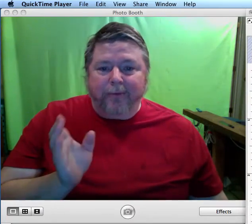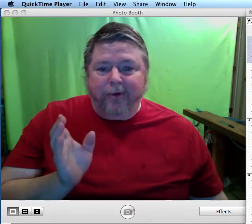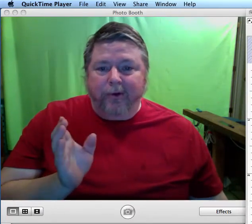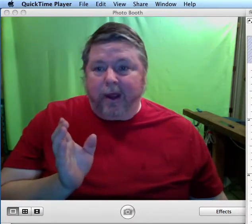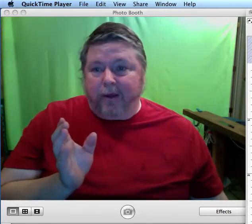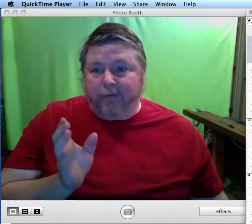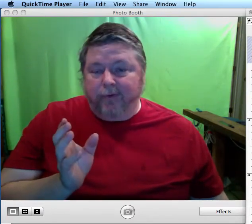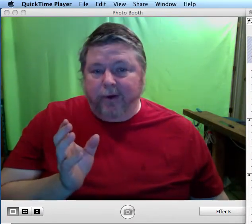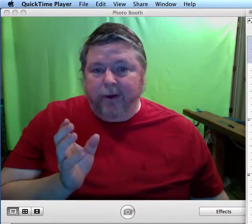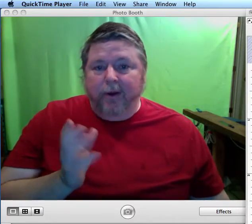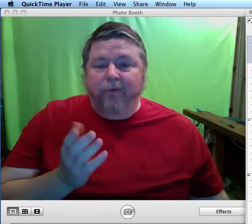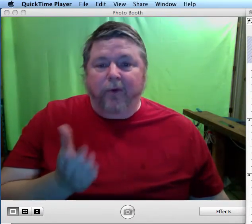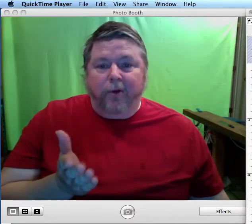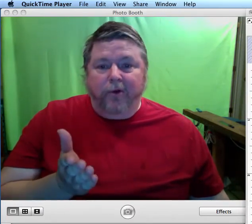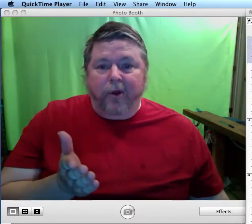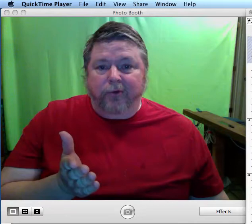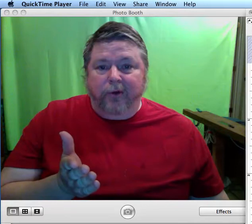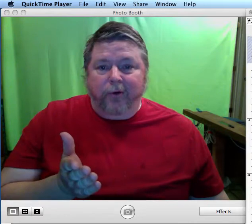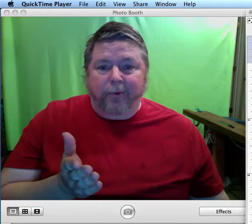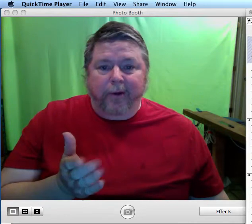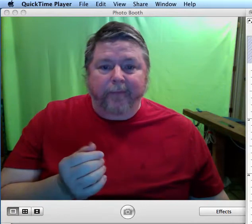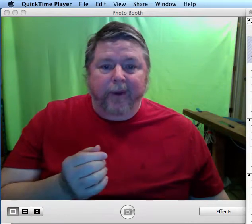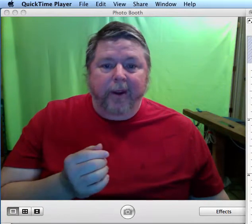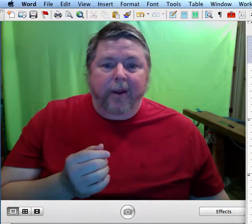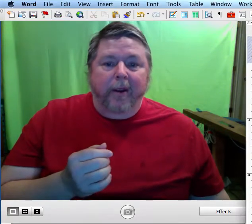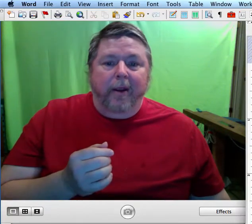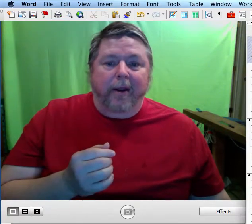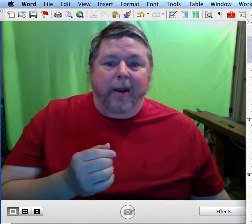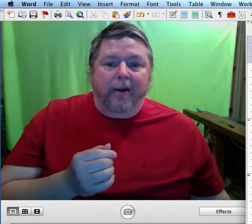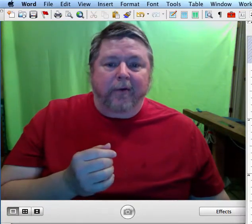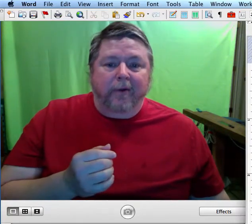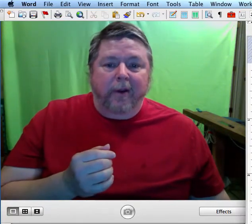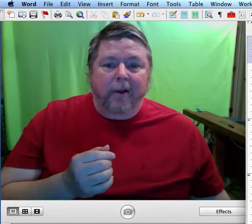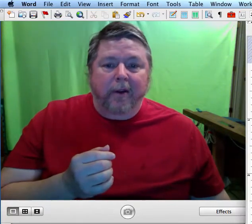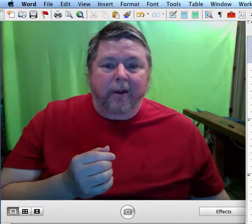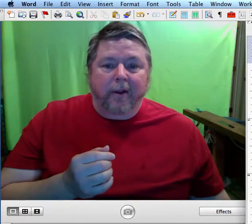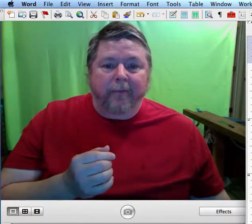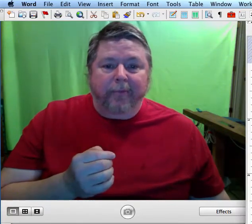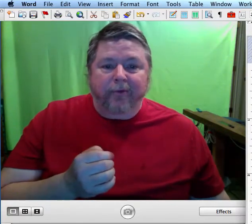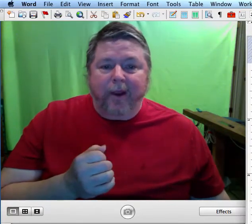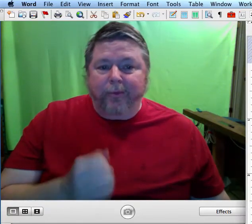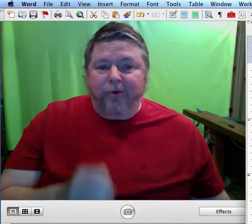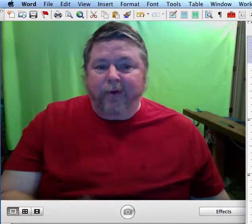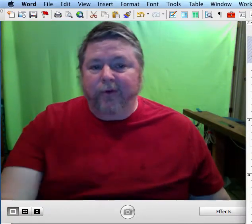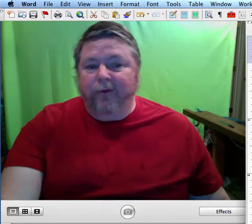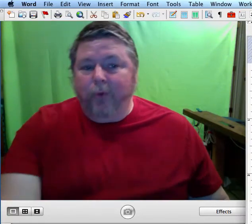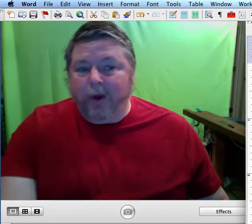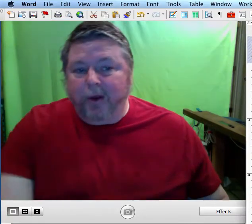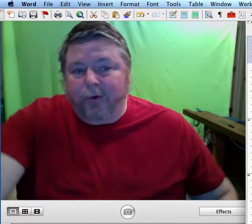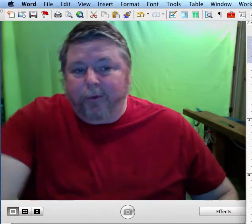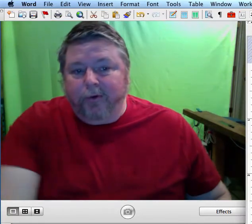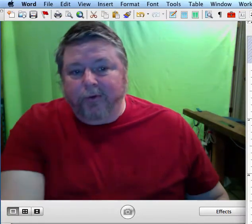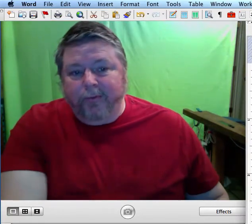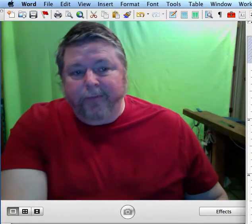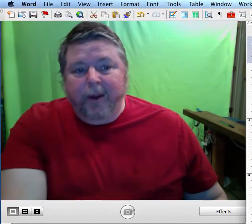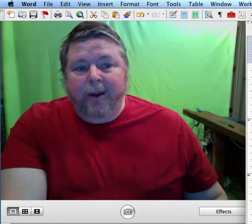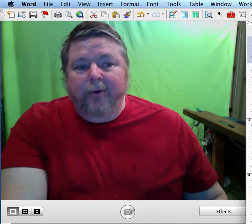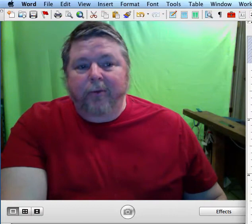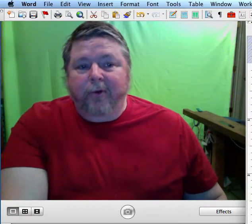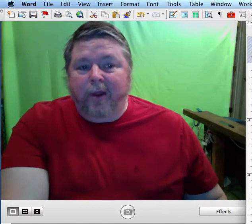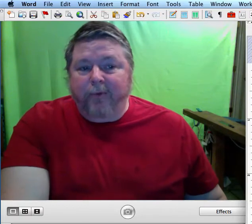option you have for two-ghost interpreting. And that is up to three observations of working interpreters,